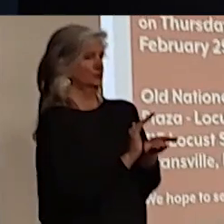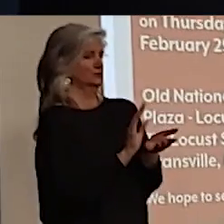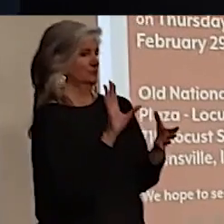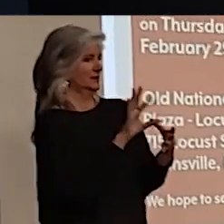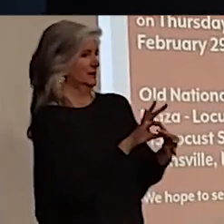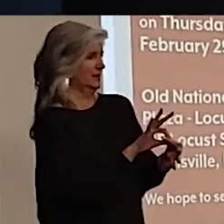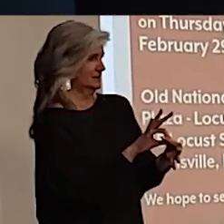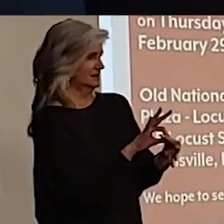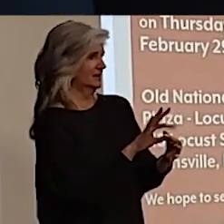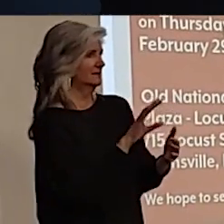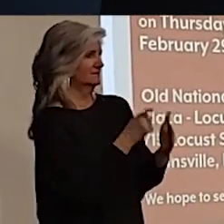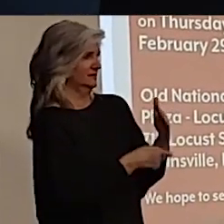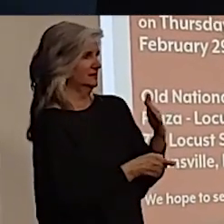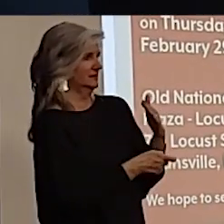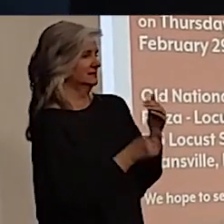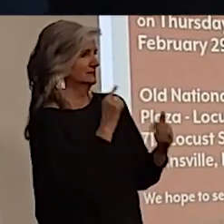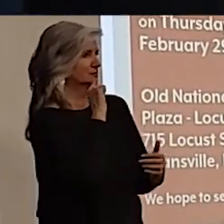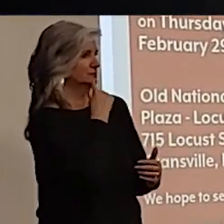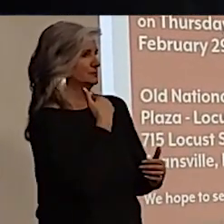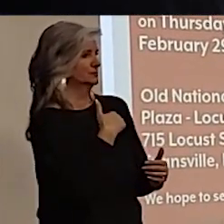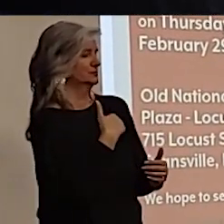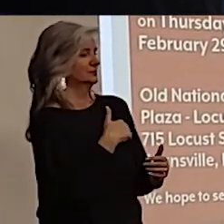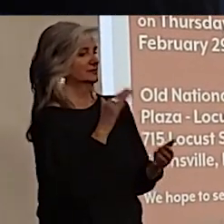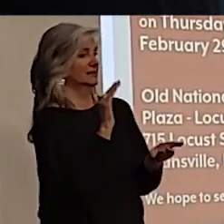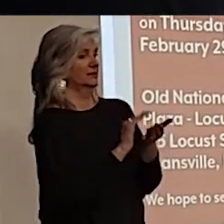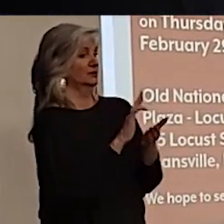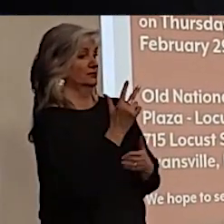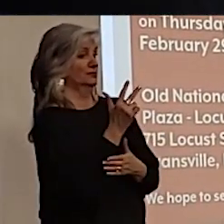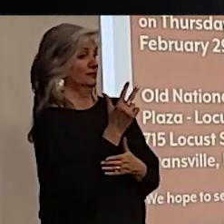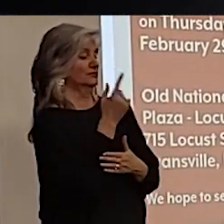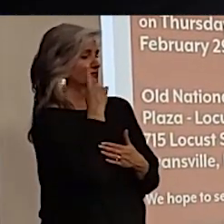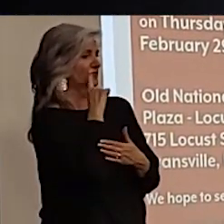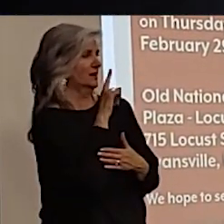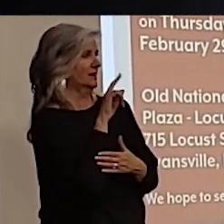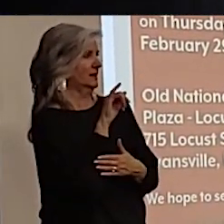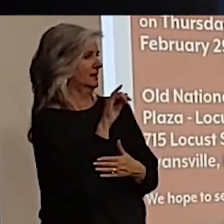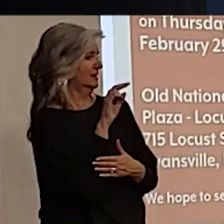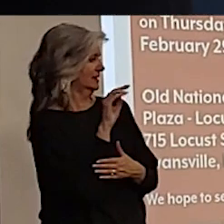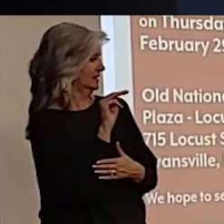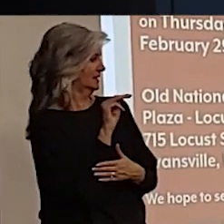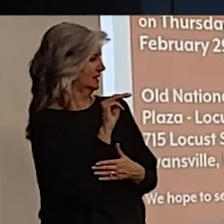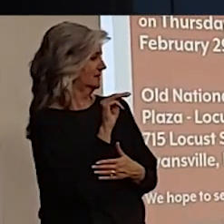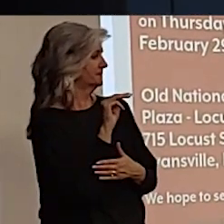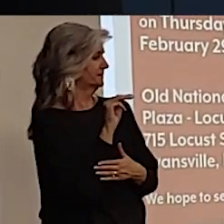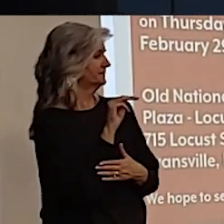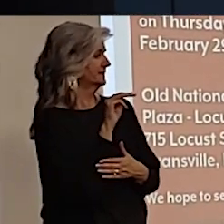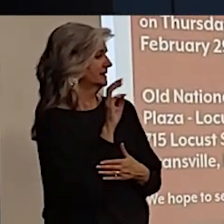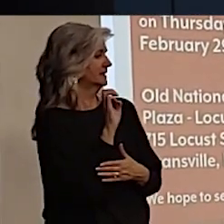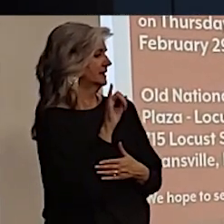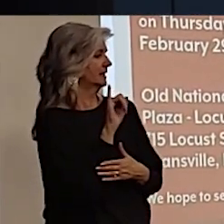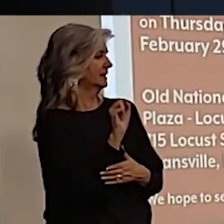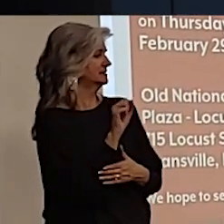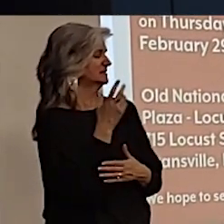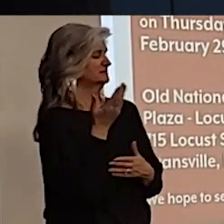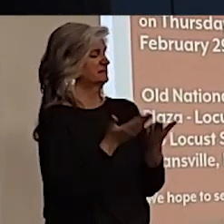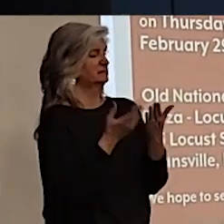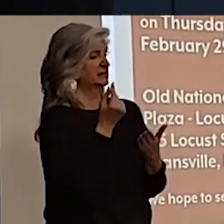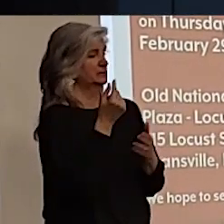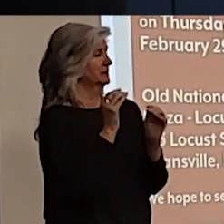fees significantly, down to $3 for I&M and similar to IES, I think, maybe a little bit more.